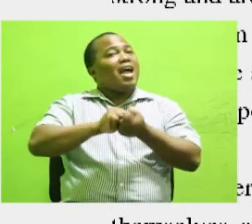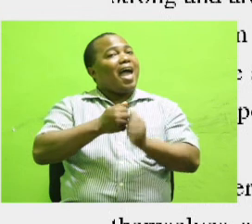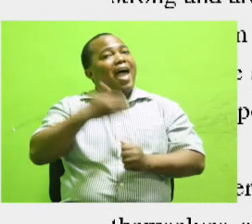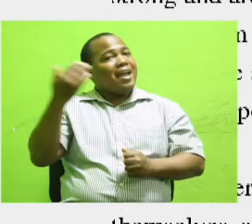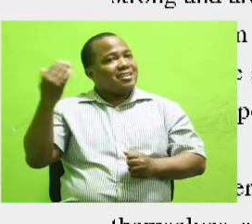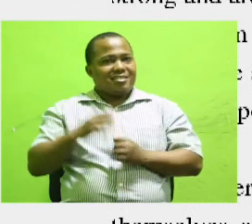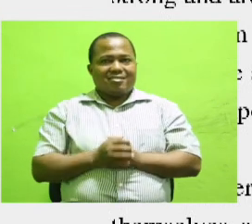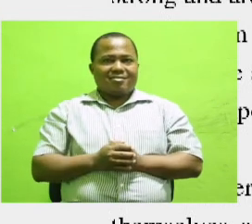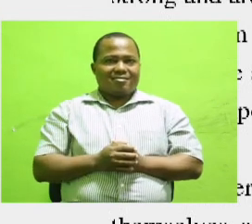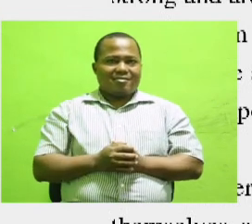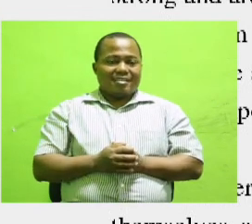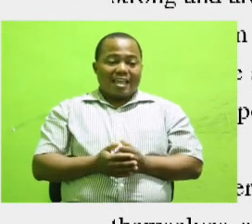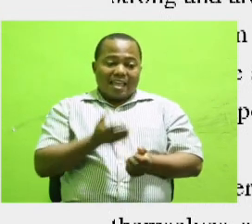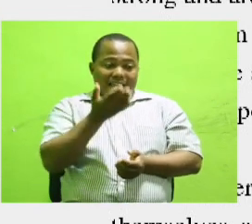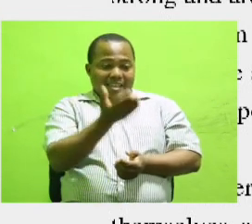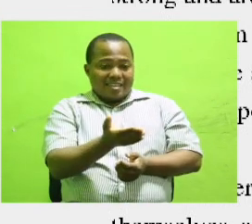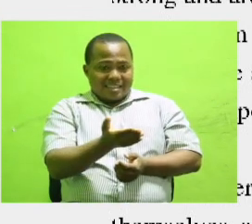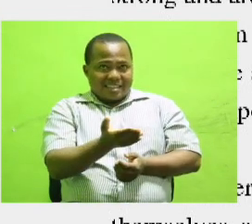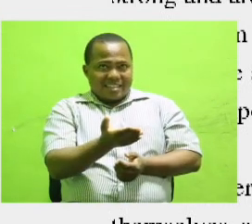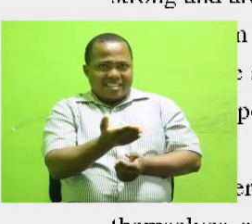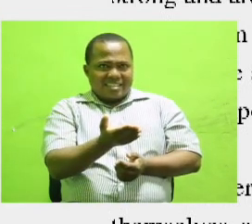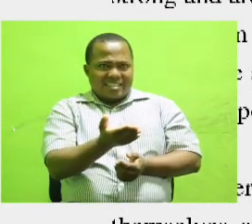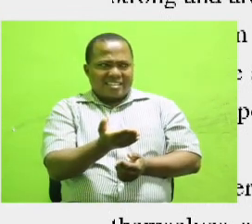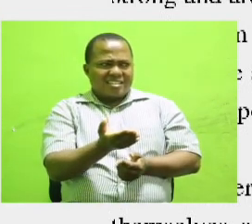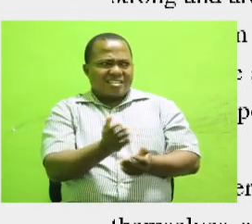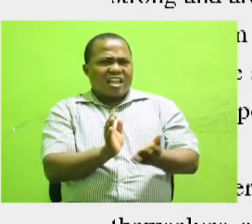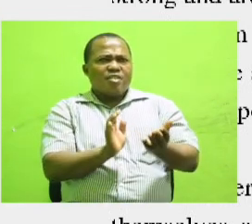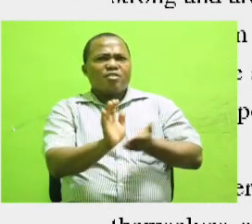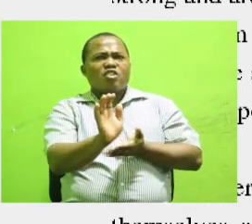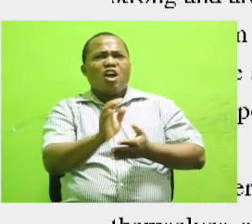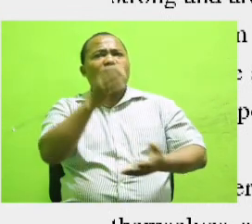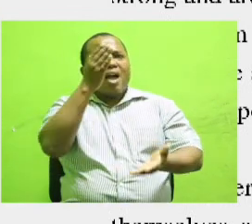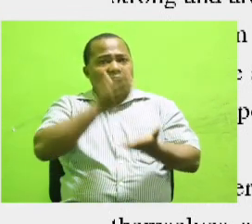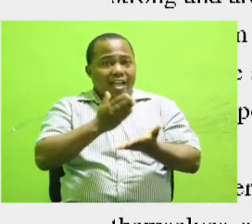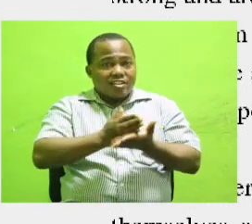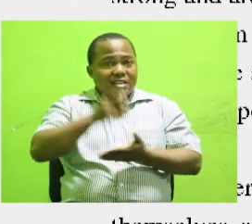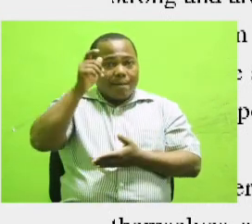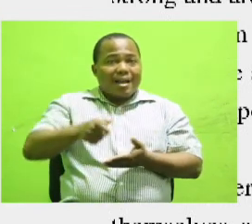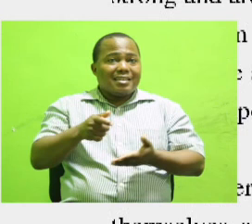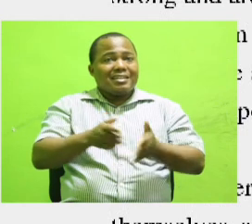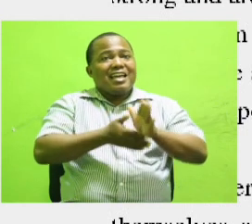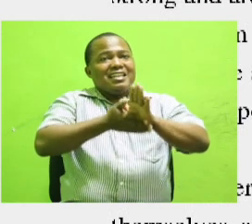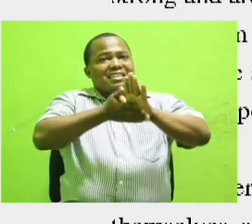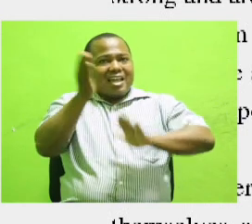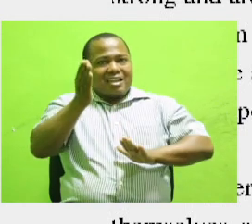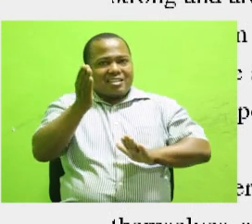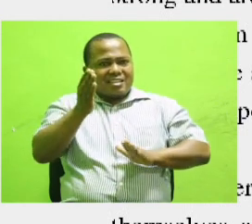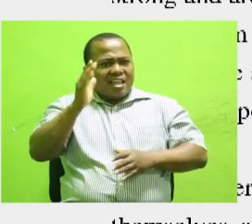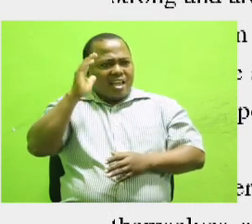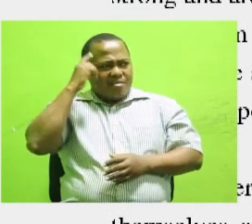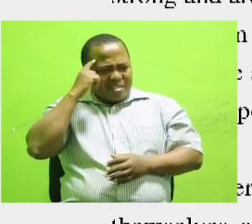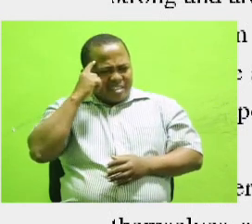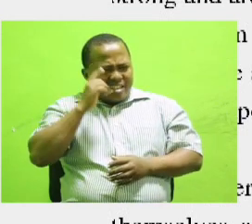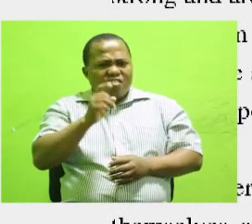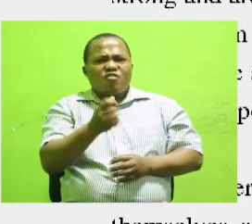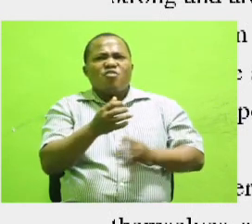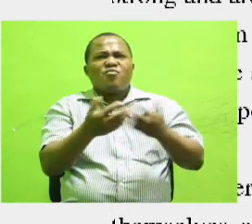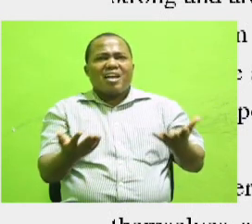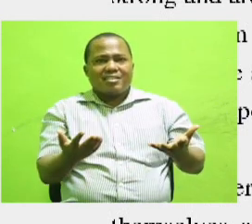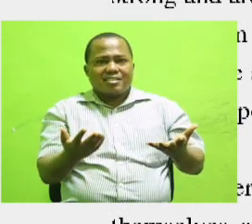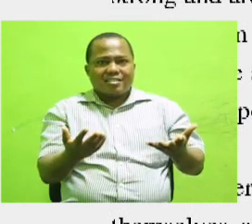is detrimental, as it, instead of making sure that the person starts to feel better, it makes them feel worse. And